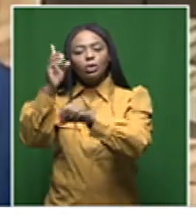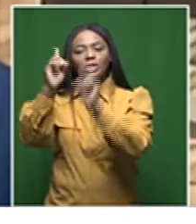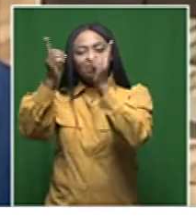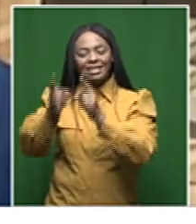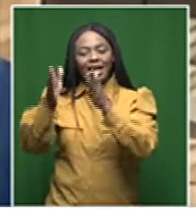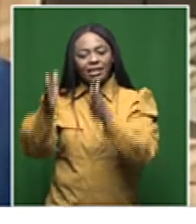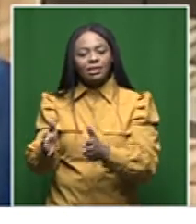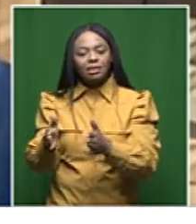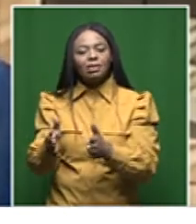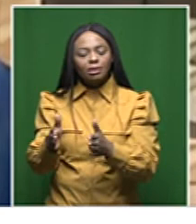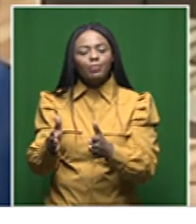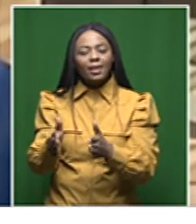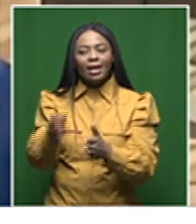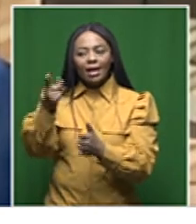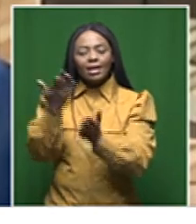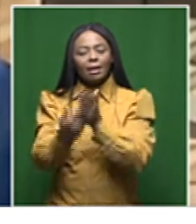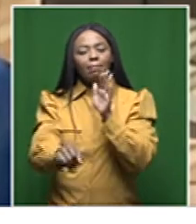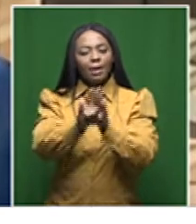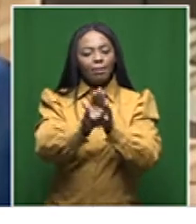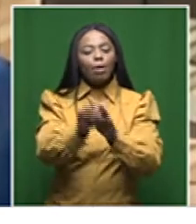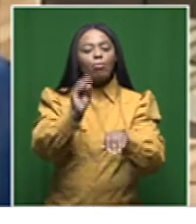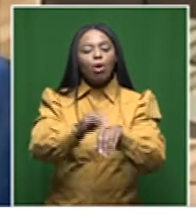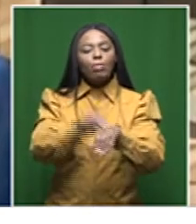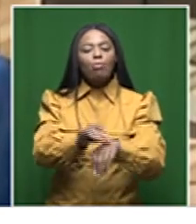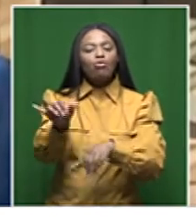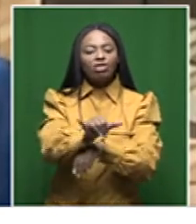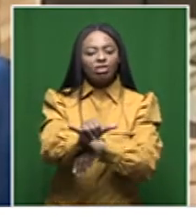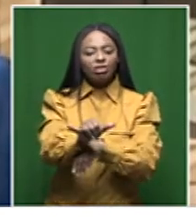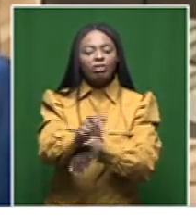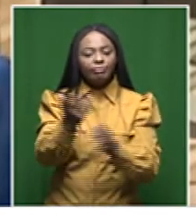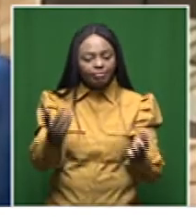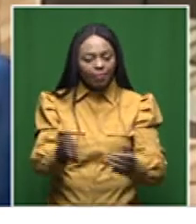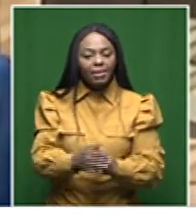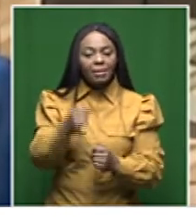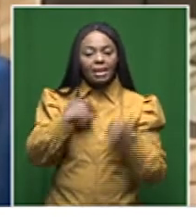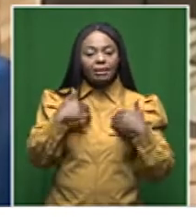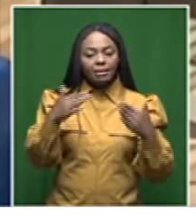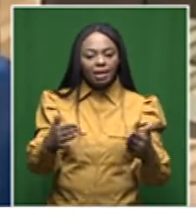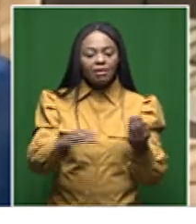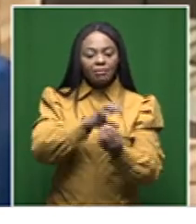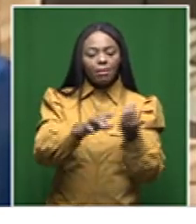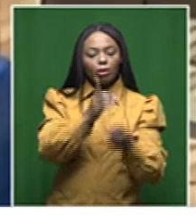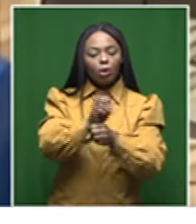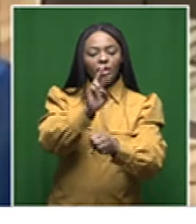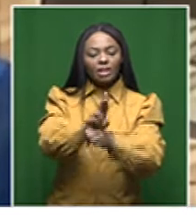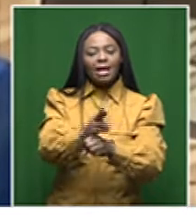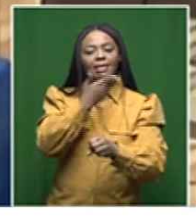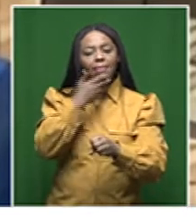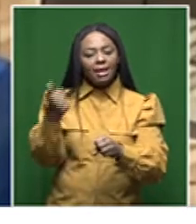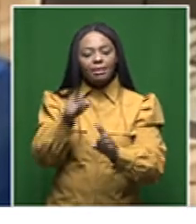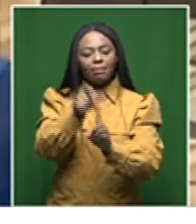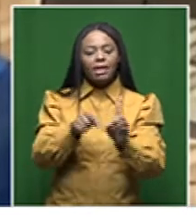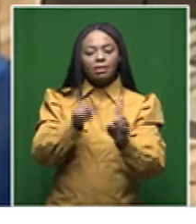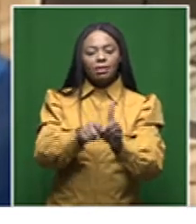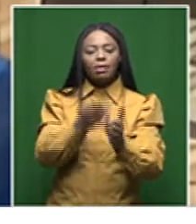further workup, and they can determine what the actual problem is. So as a start, I'll say your family practitioner is probably the best to go